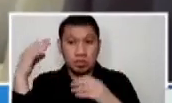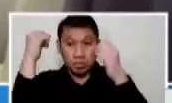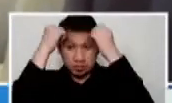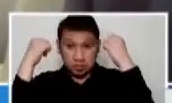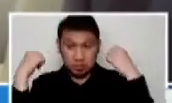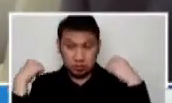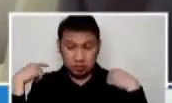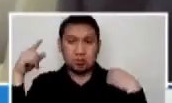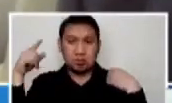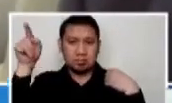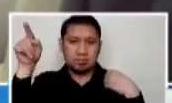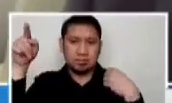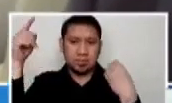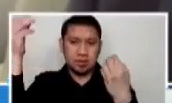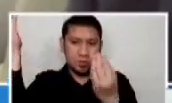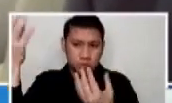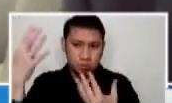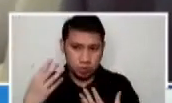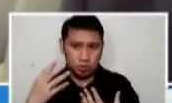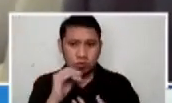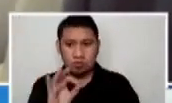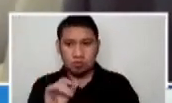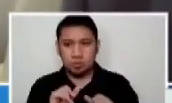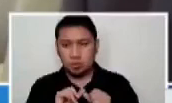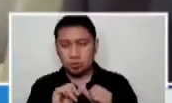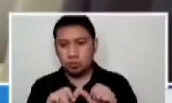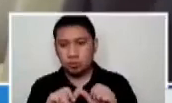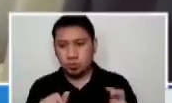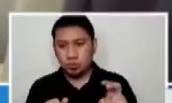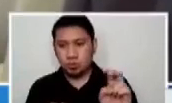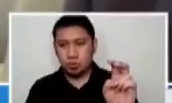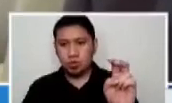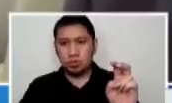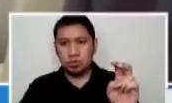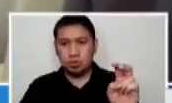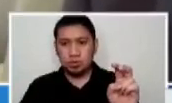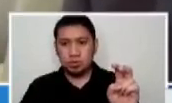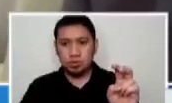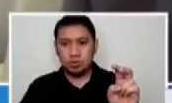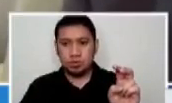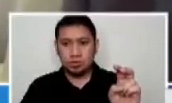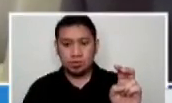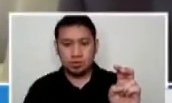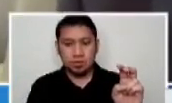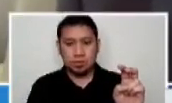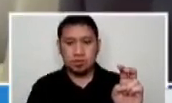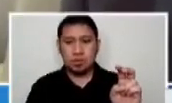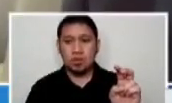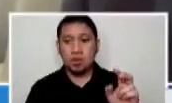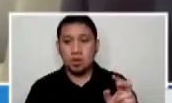then only those who will test negative will be allowed to go. Of course, yung mga elderly at saka yung